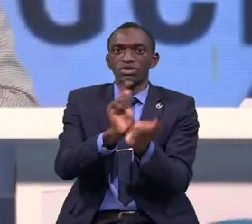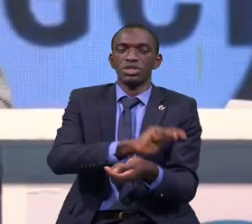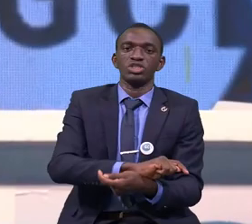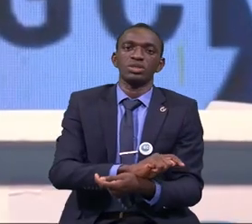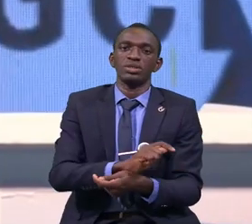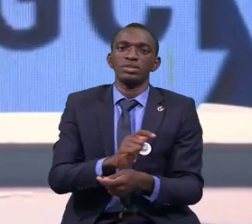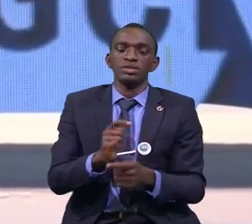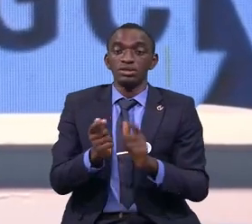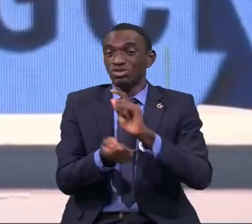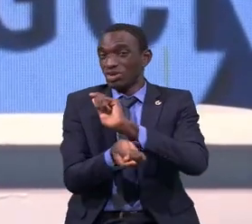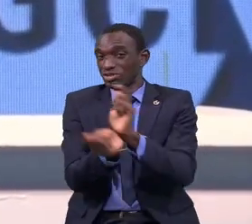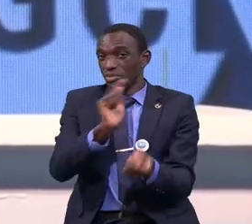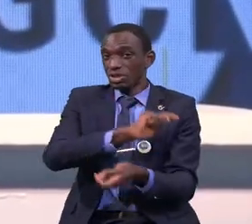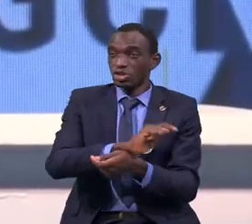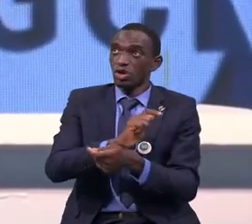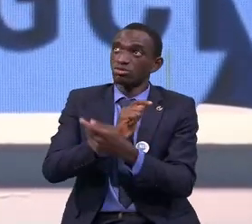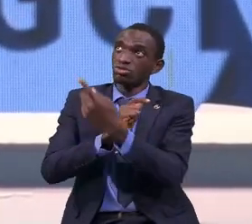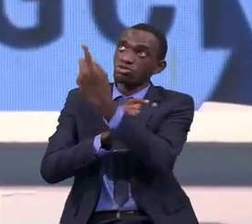Transformation coming from heaven.